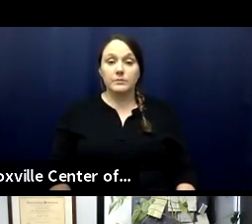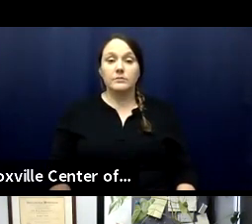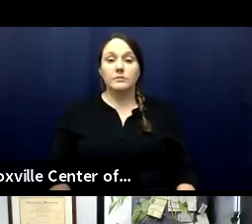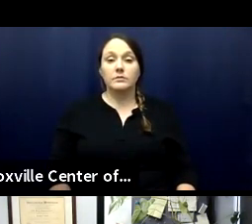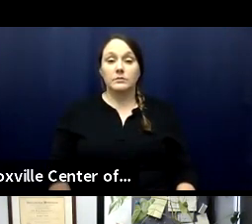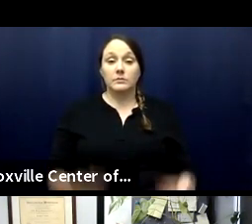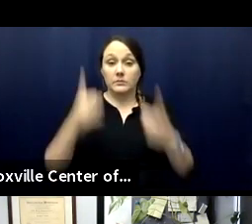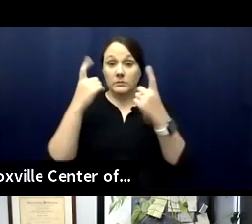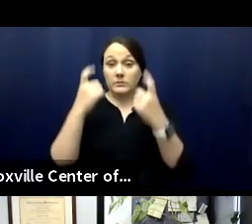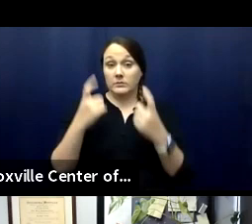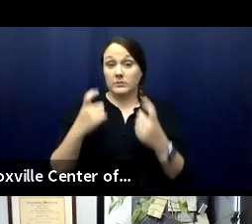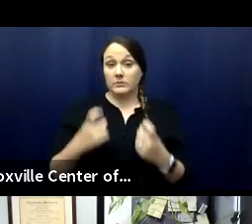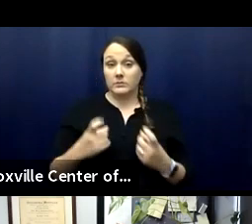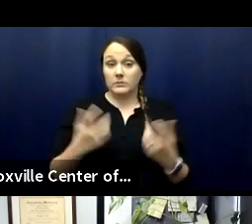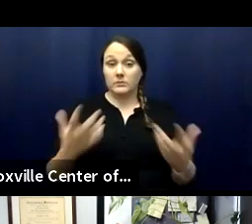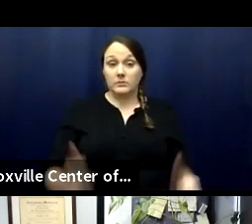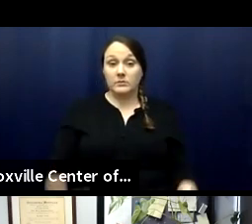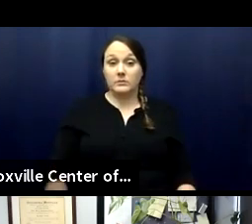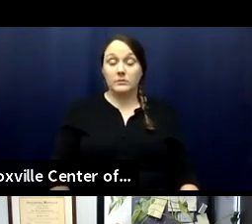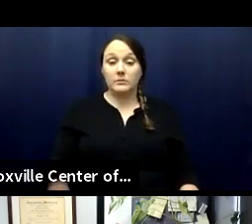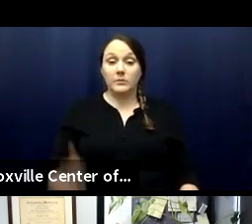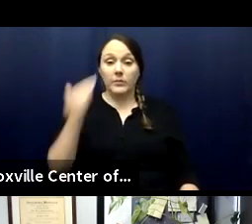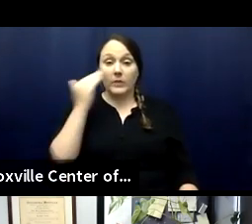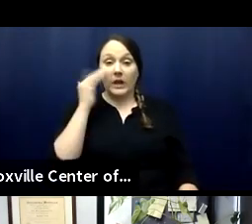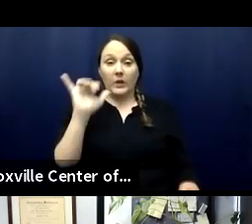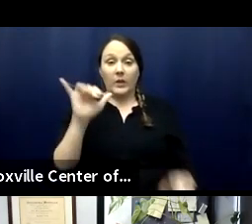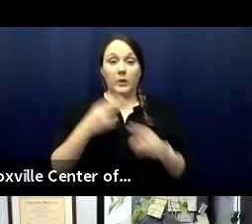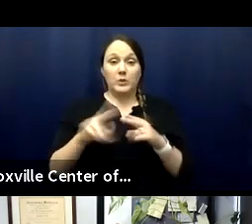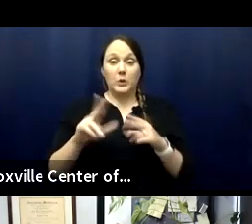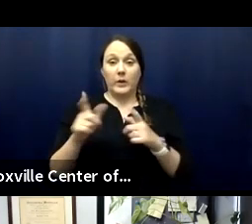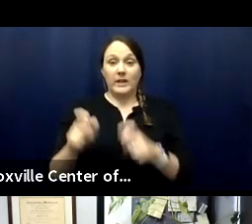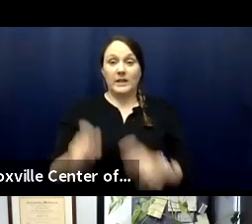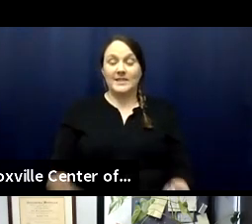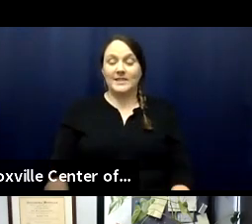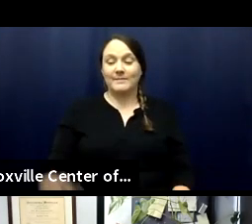Any questions? I know that was pretty quick.